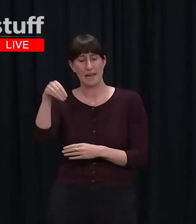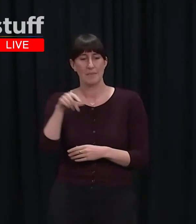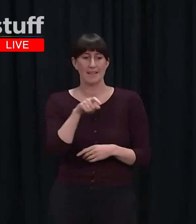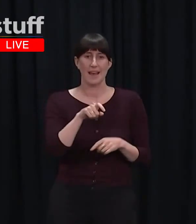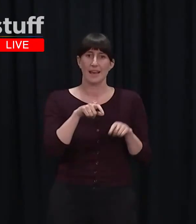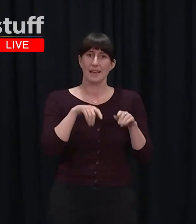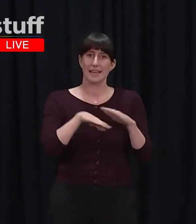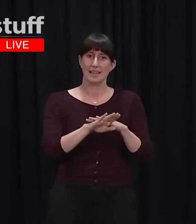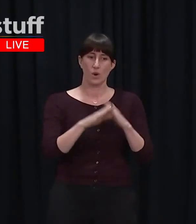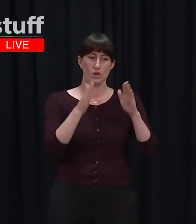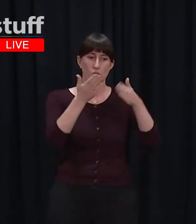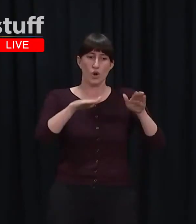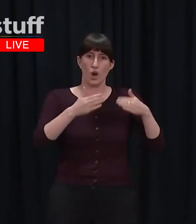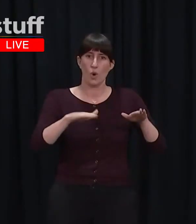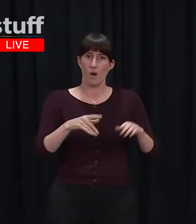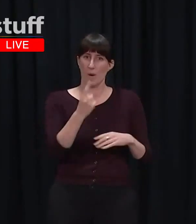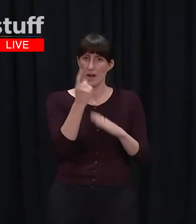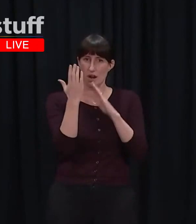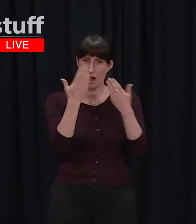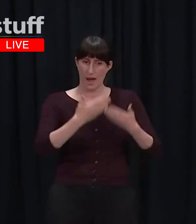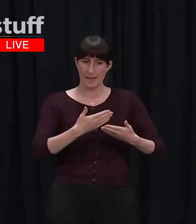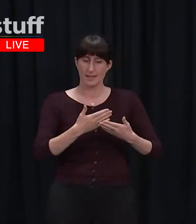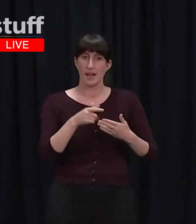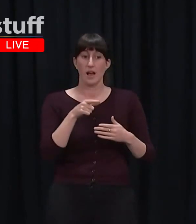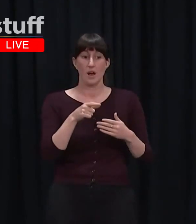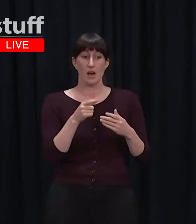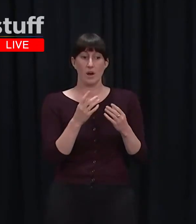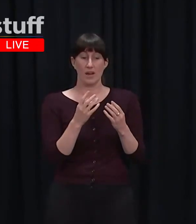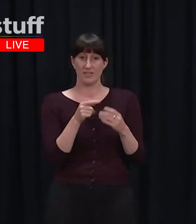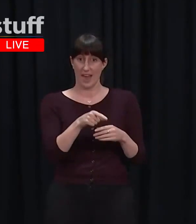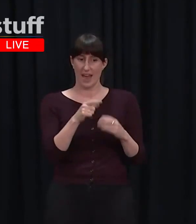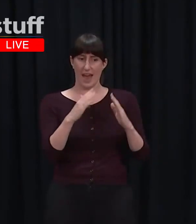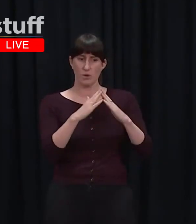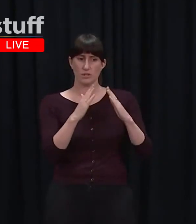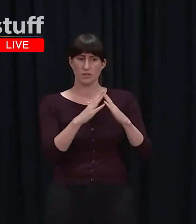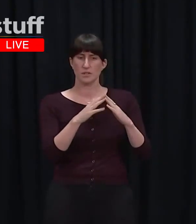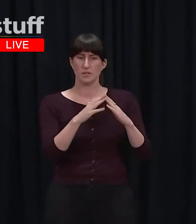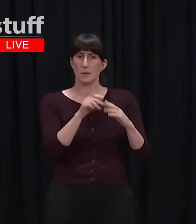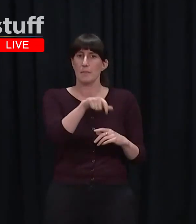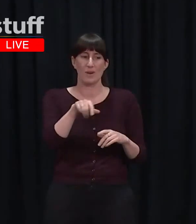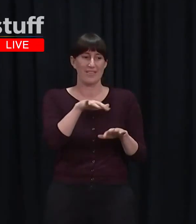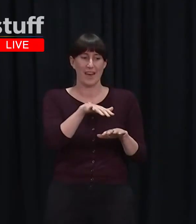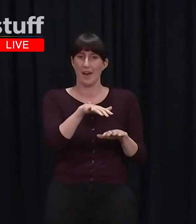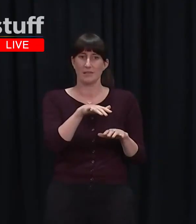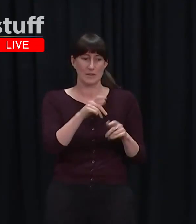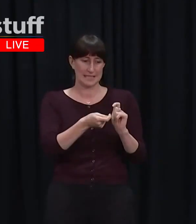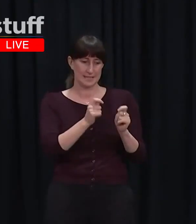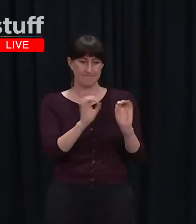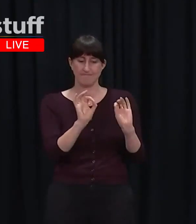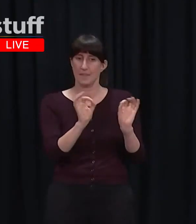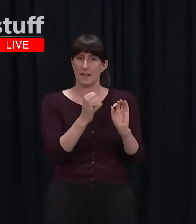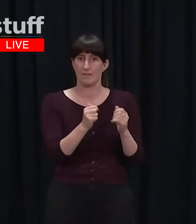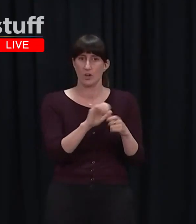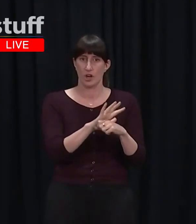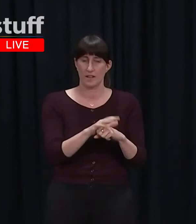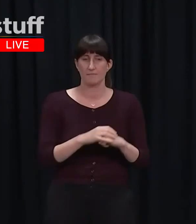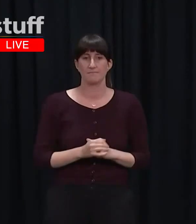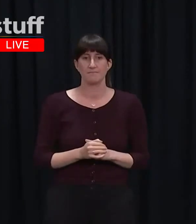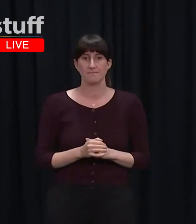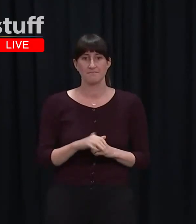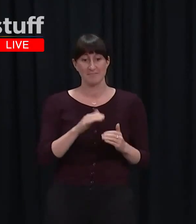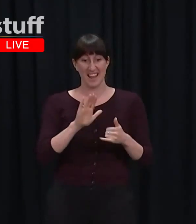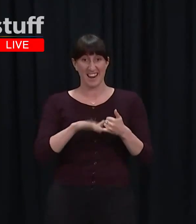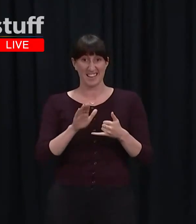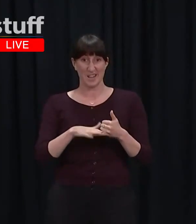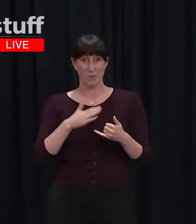have been tested, and their results are pending. Finally, a shout out today to the Mā Te Huruhuru Youth Leadership